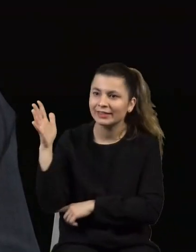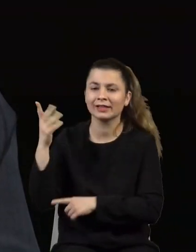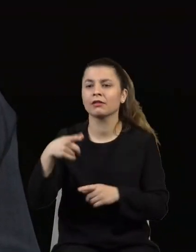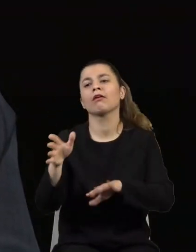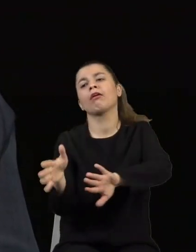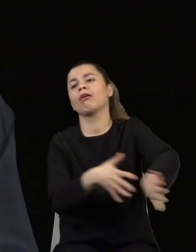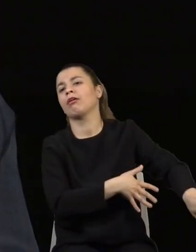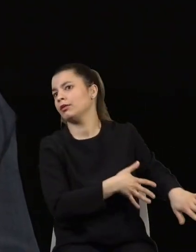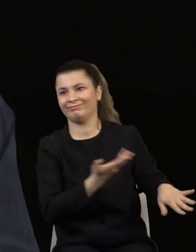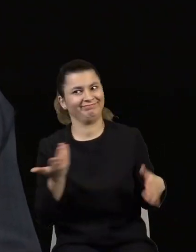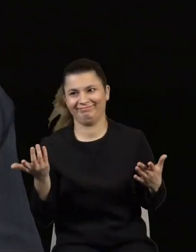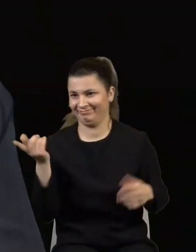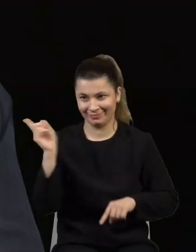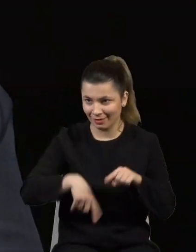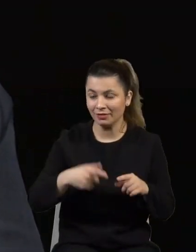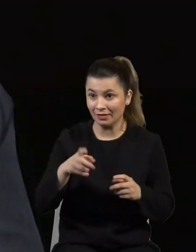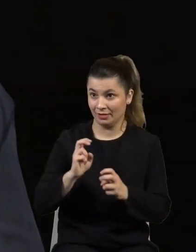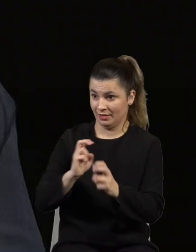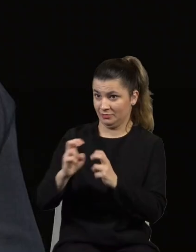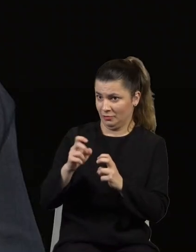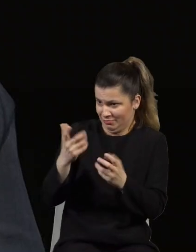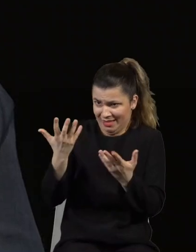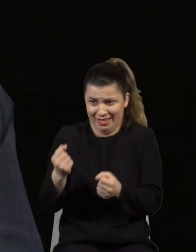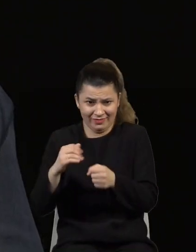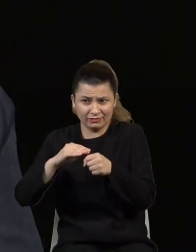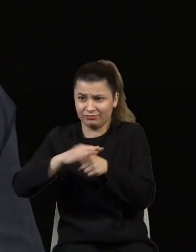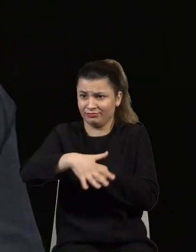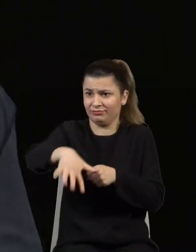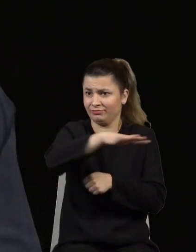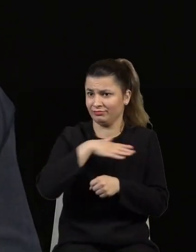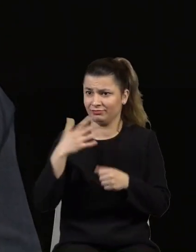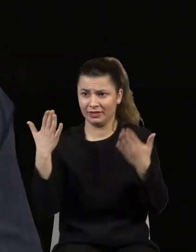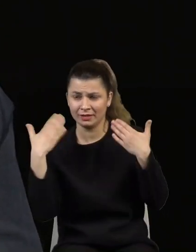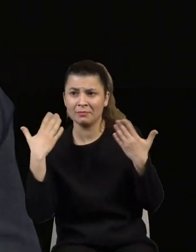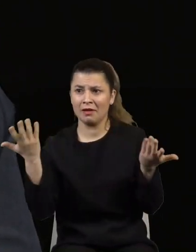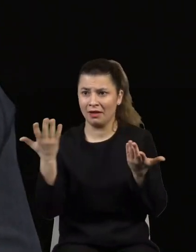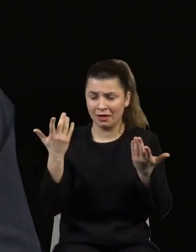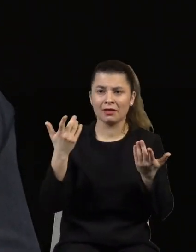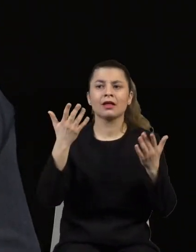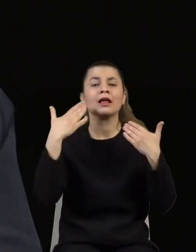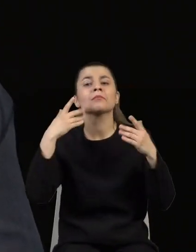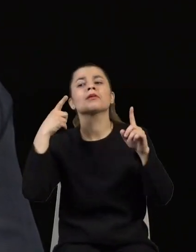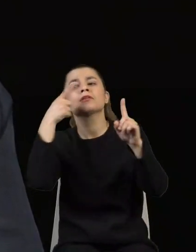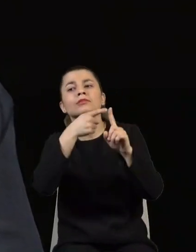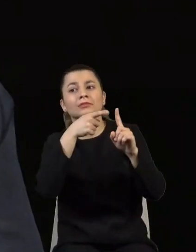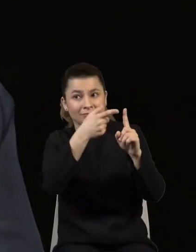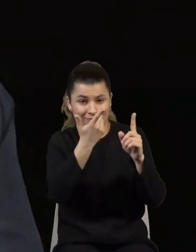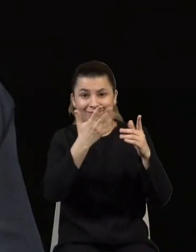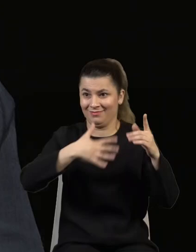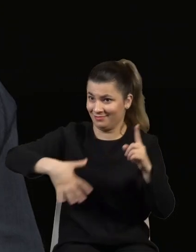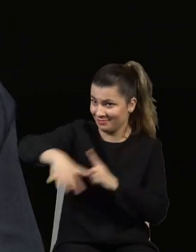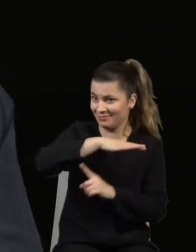targets and climate objectives. There are also environmental objectives